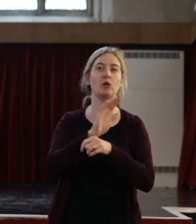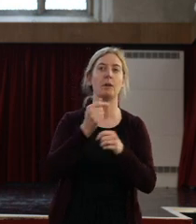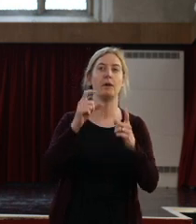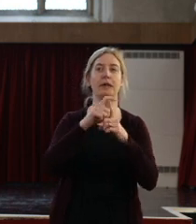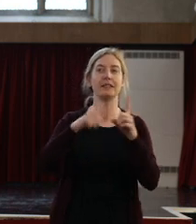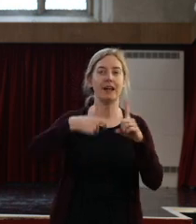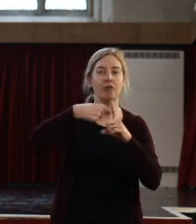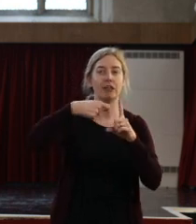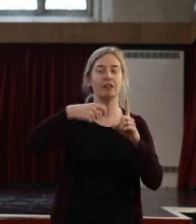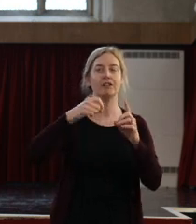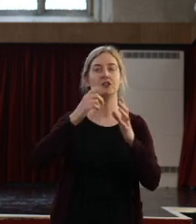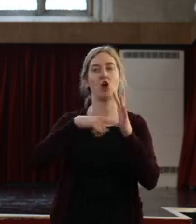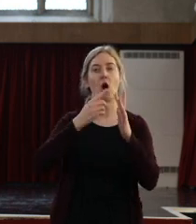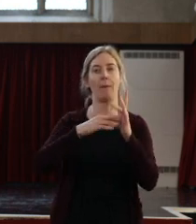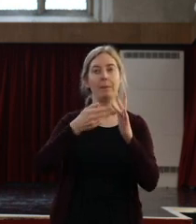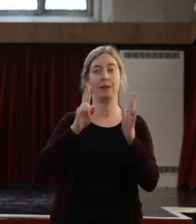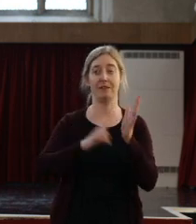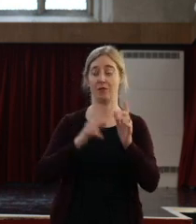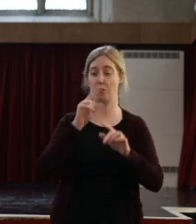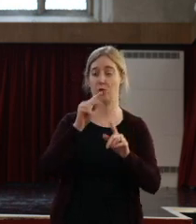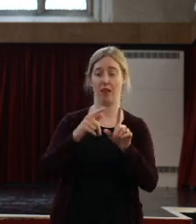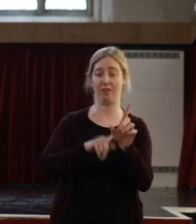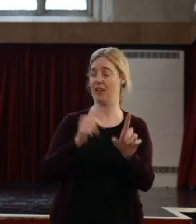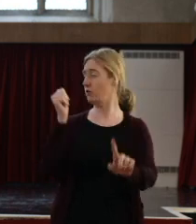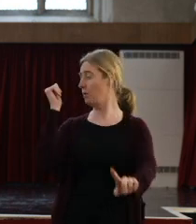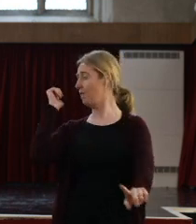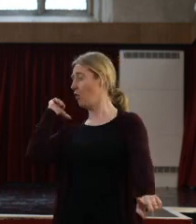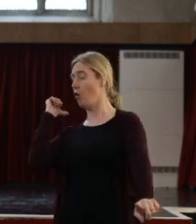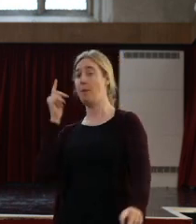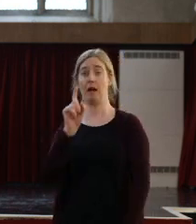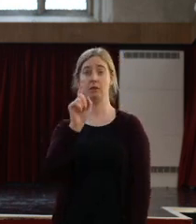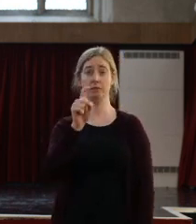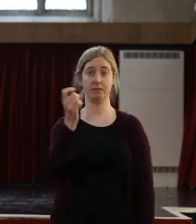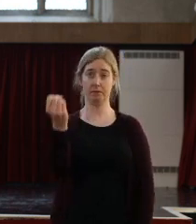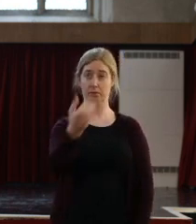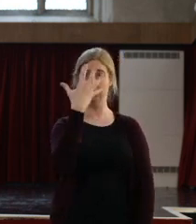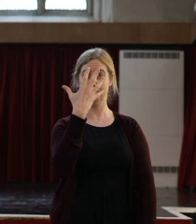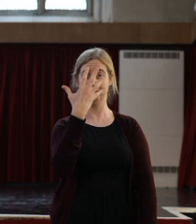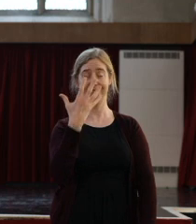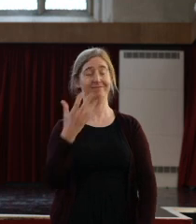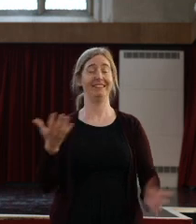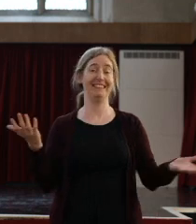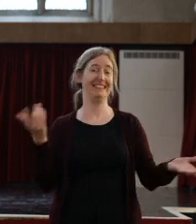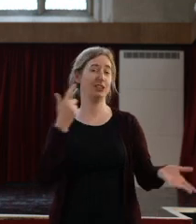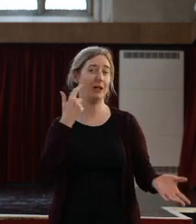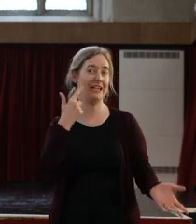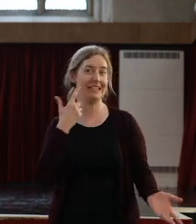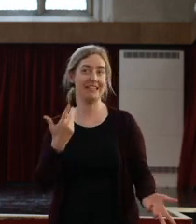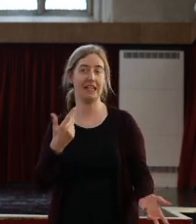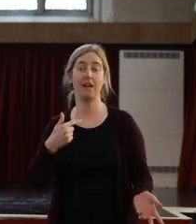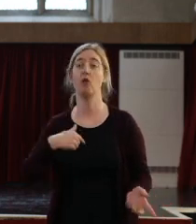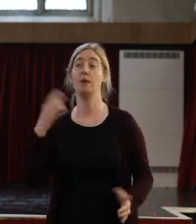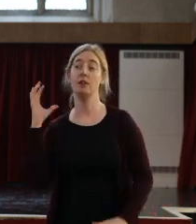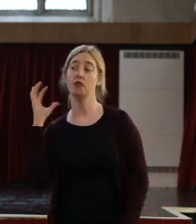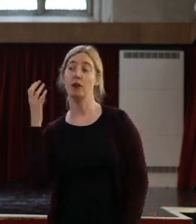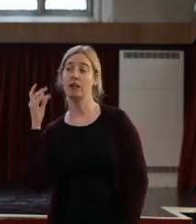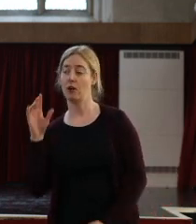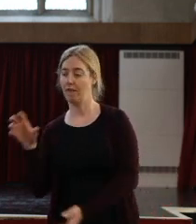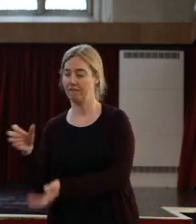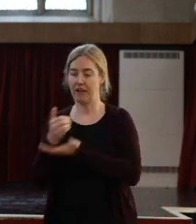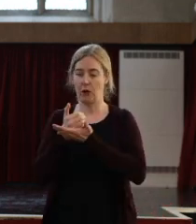taped 12 years before. Whereas now you just go, and it's there. It would have made a huge difference. I mean, for me, the radio, that little radio that I